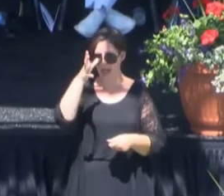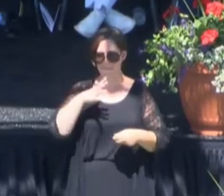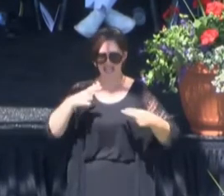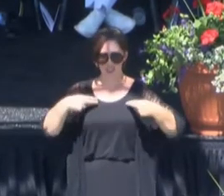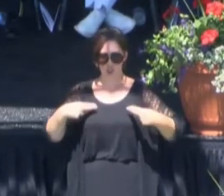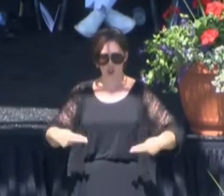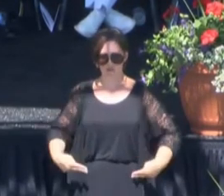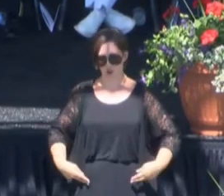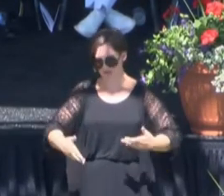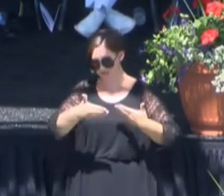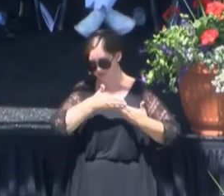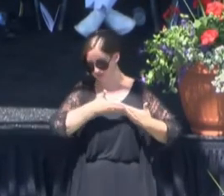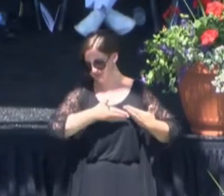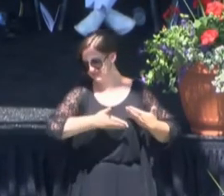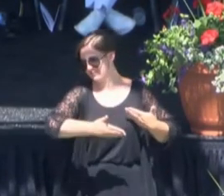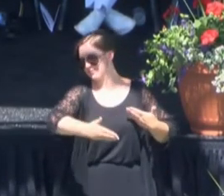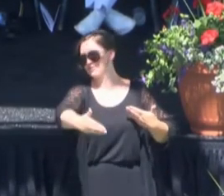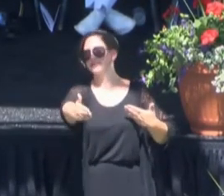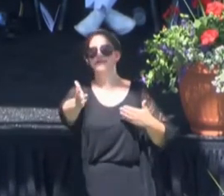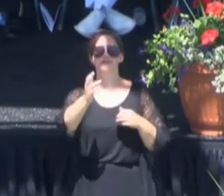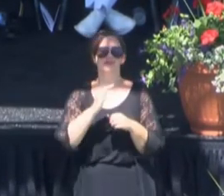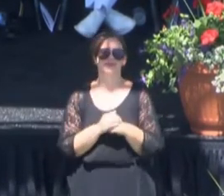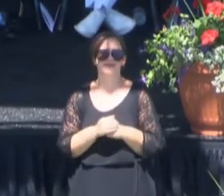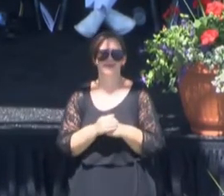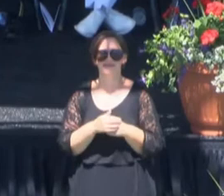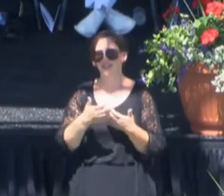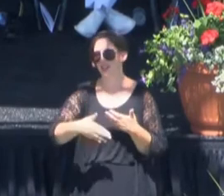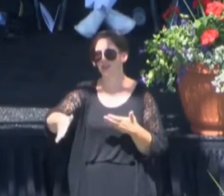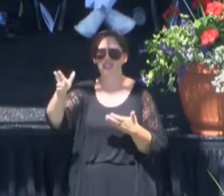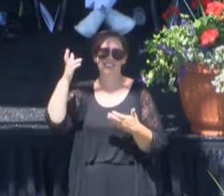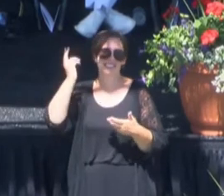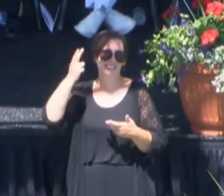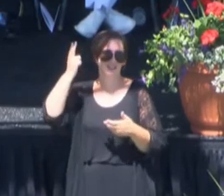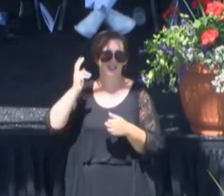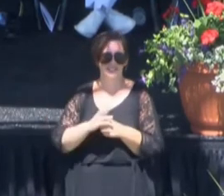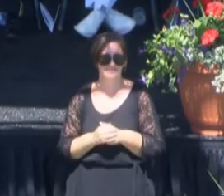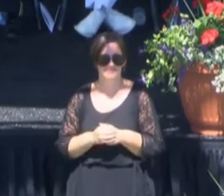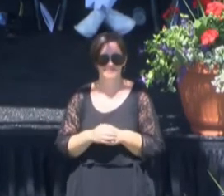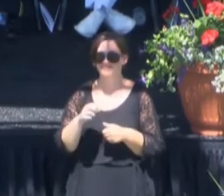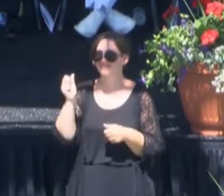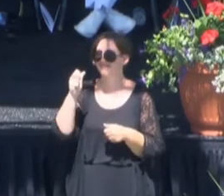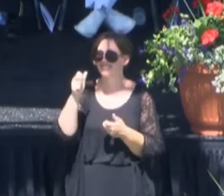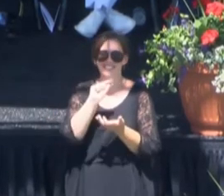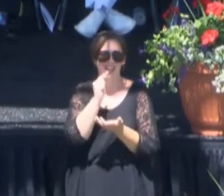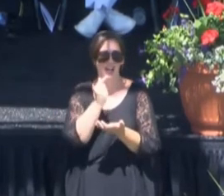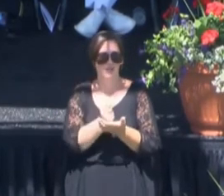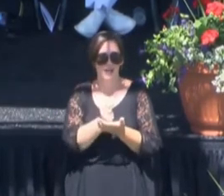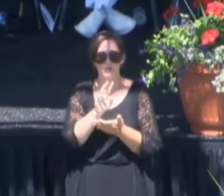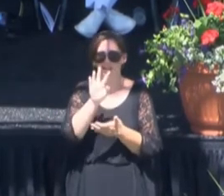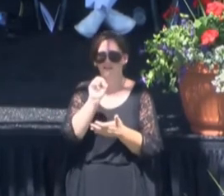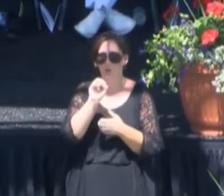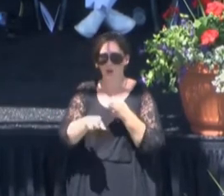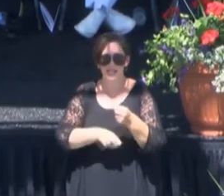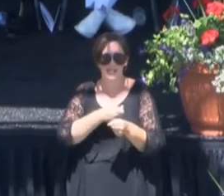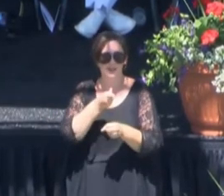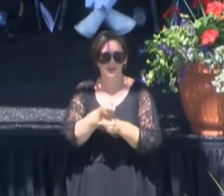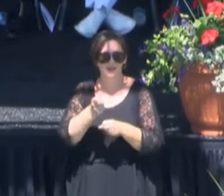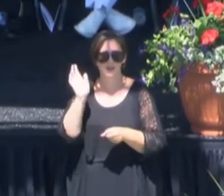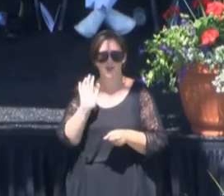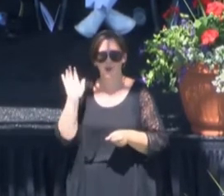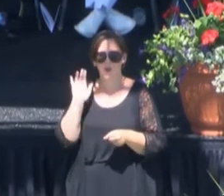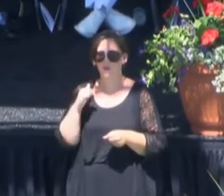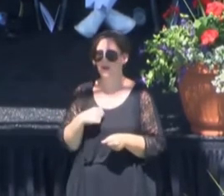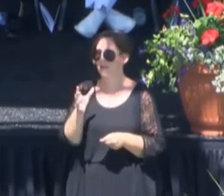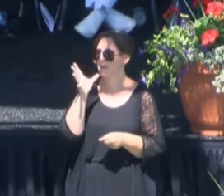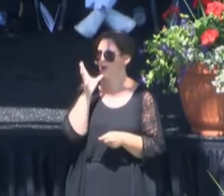for a long time. The rest is history. Yes, I graduated 40 years ago, and my mother is